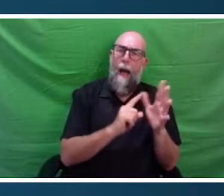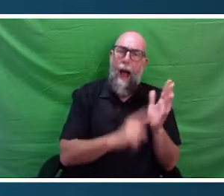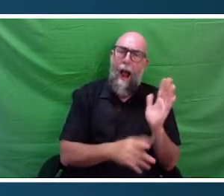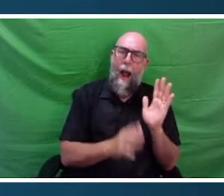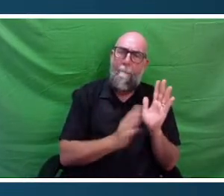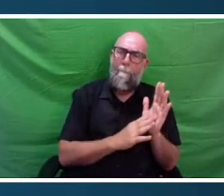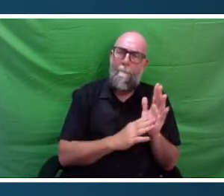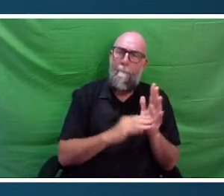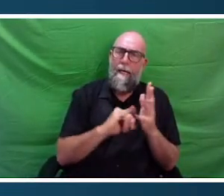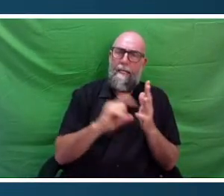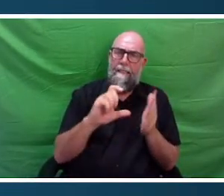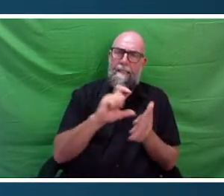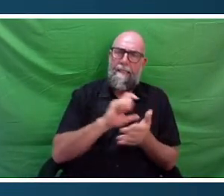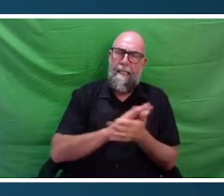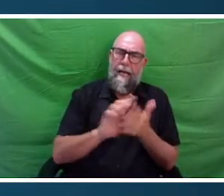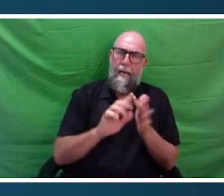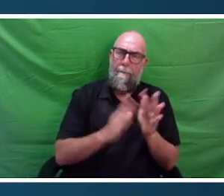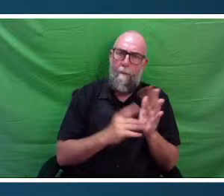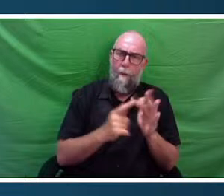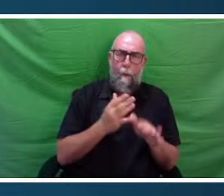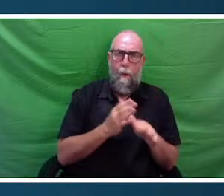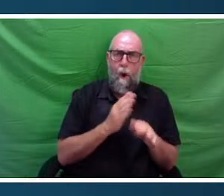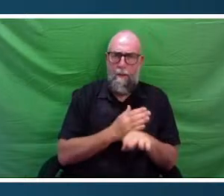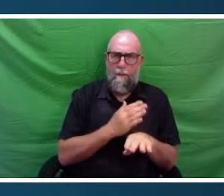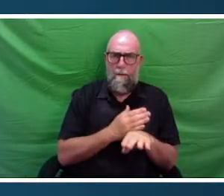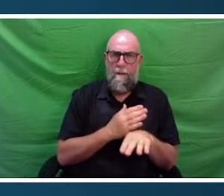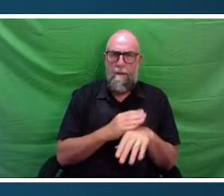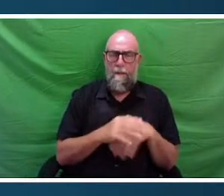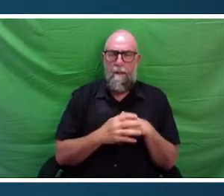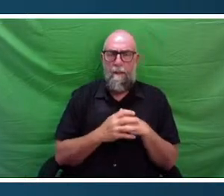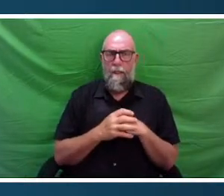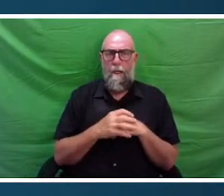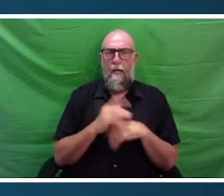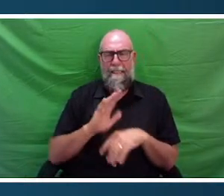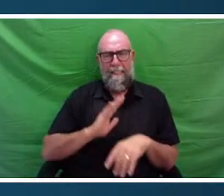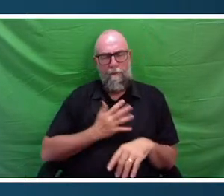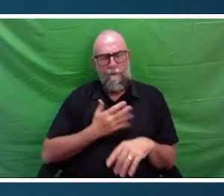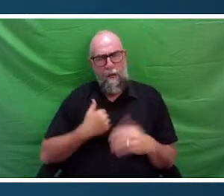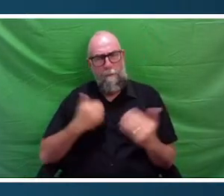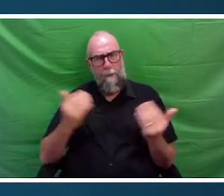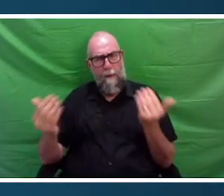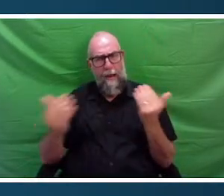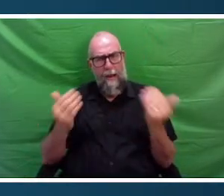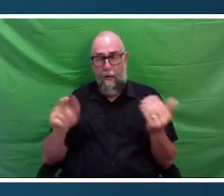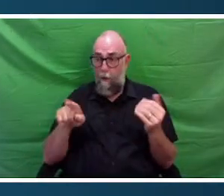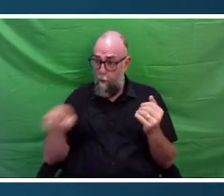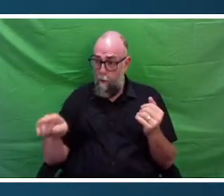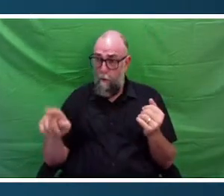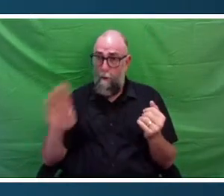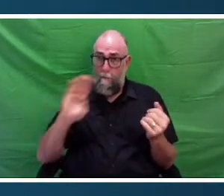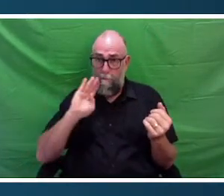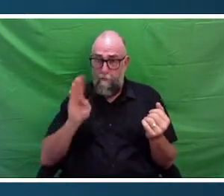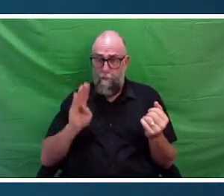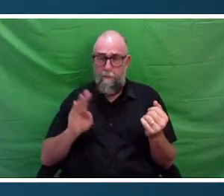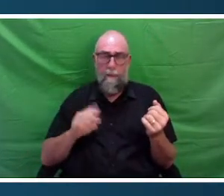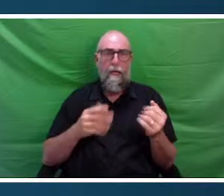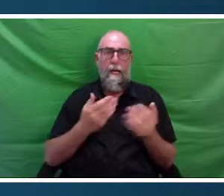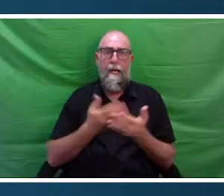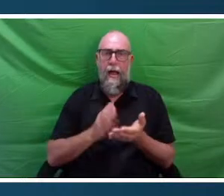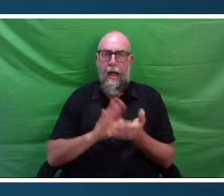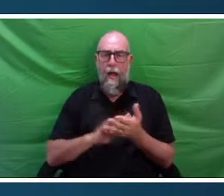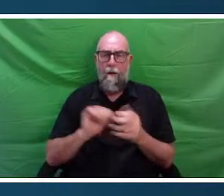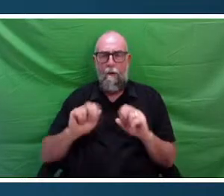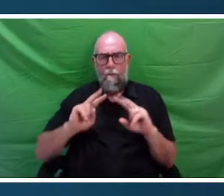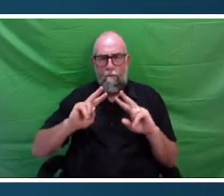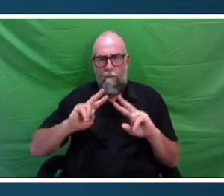I'm just curious, looking at what the way that you're presenting it and the way the research that you're doing, is how is that going to inform, you know,